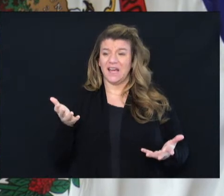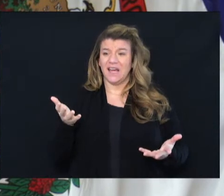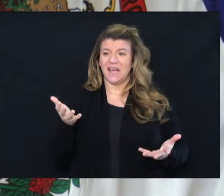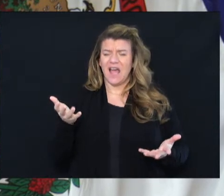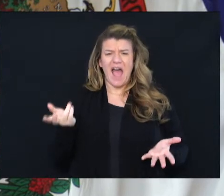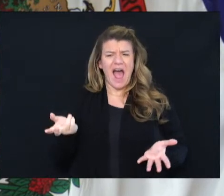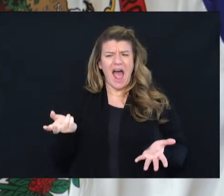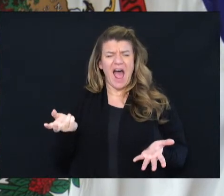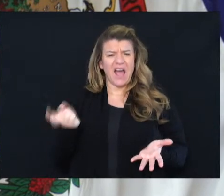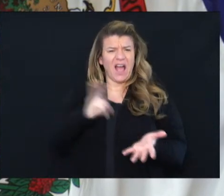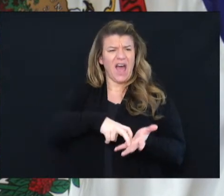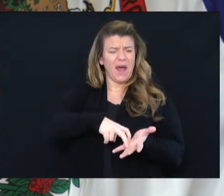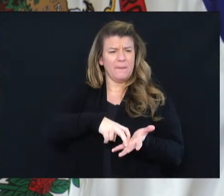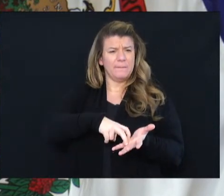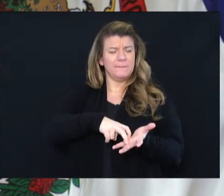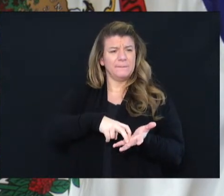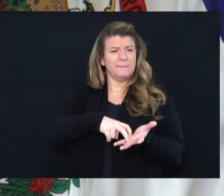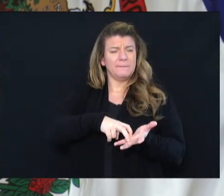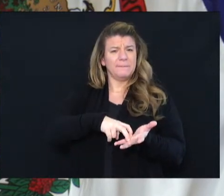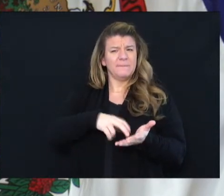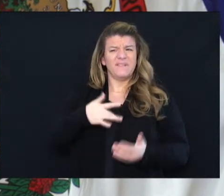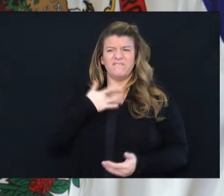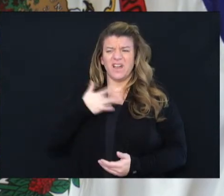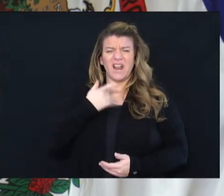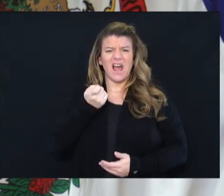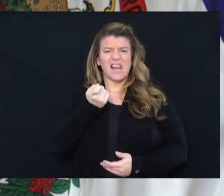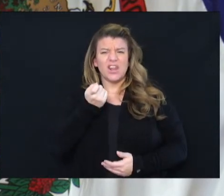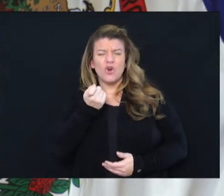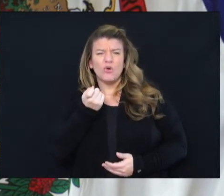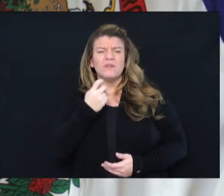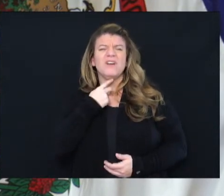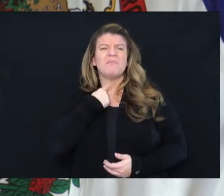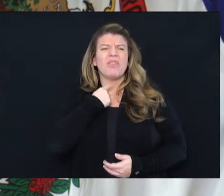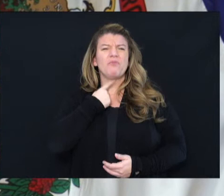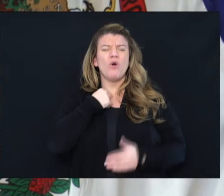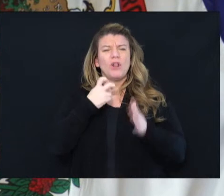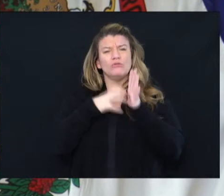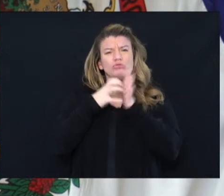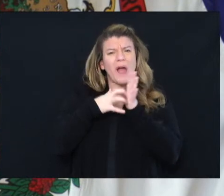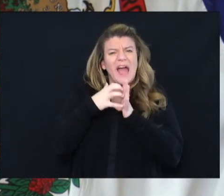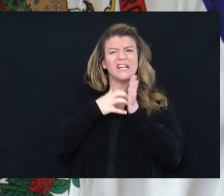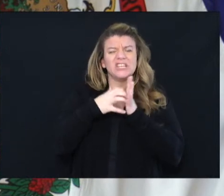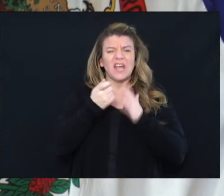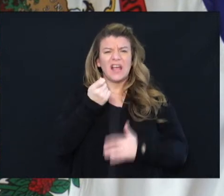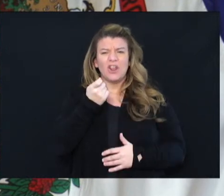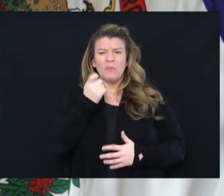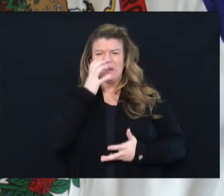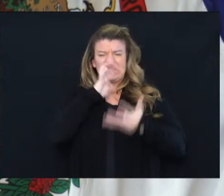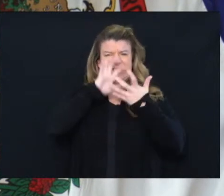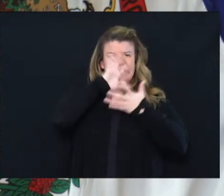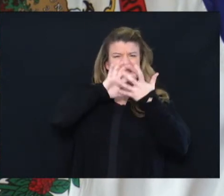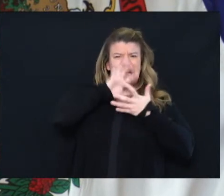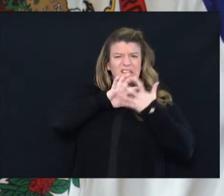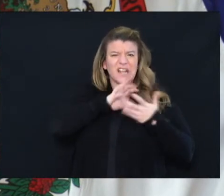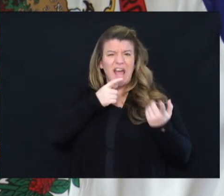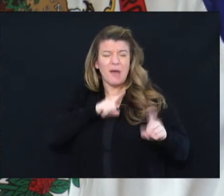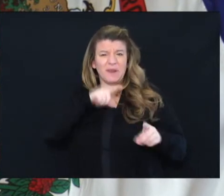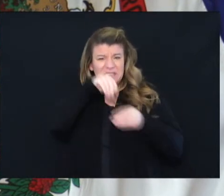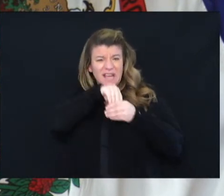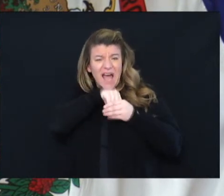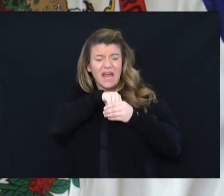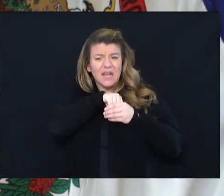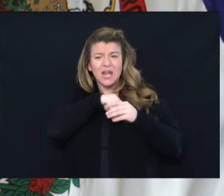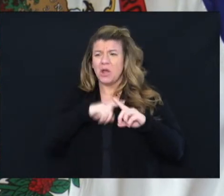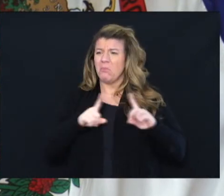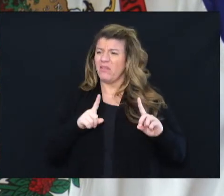gotten up kind of feeling, like a little scratchiness in my throat, maybe a little bit of congestion, but then all of a sudden